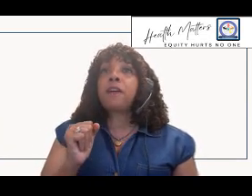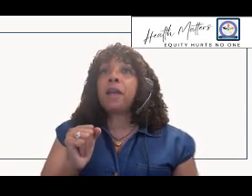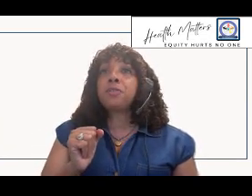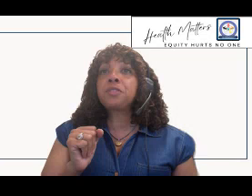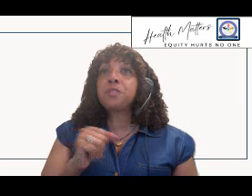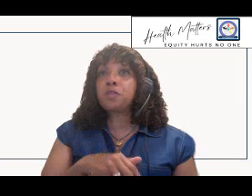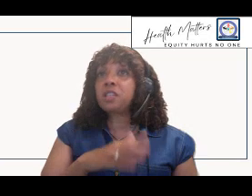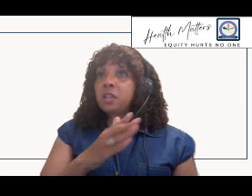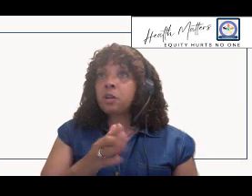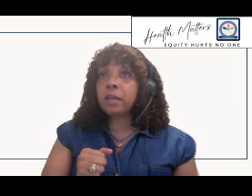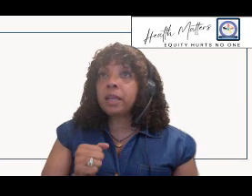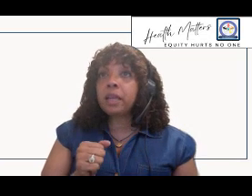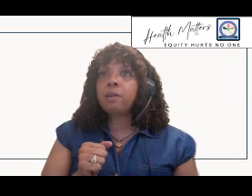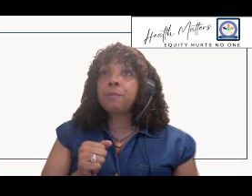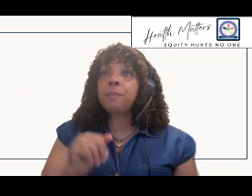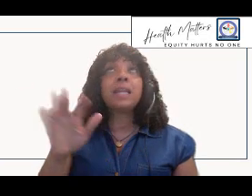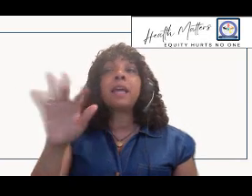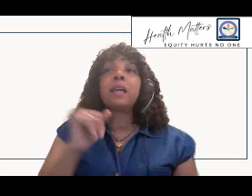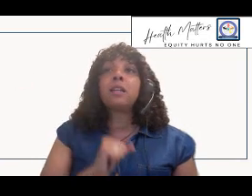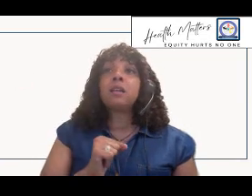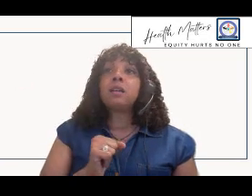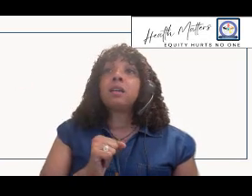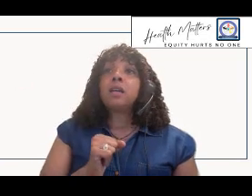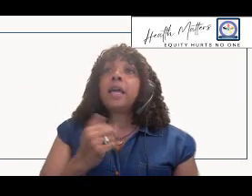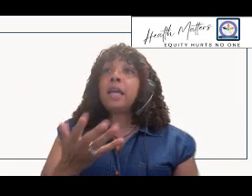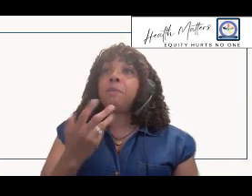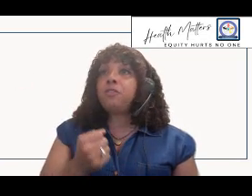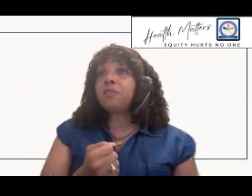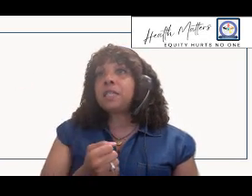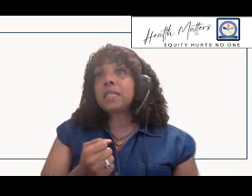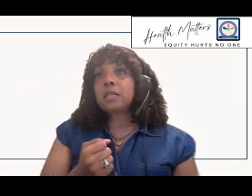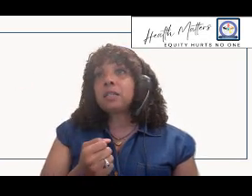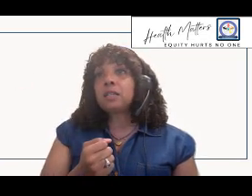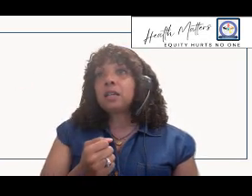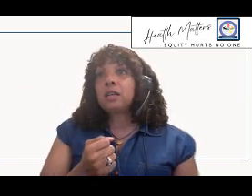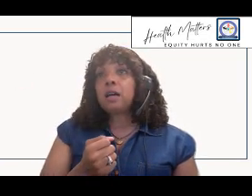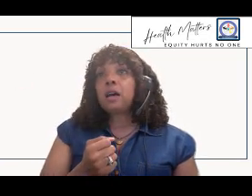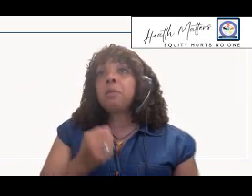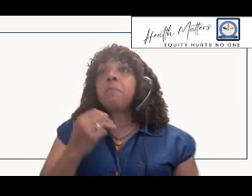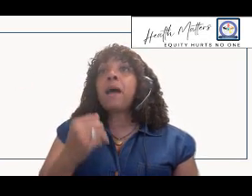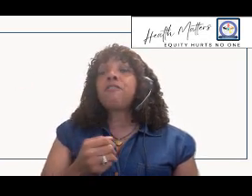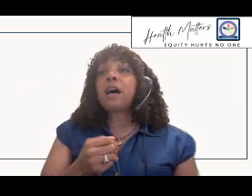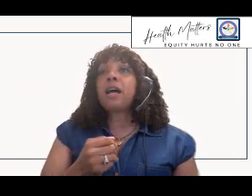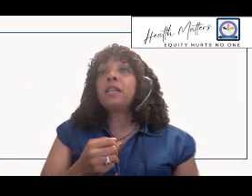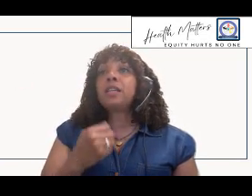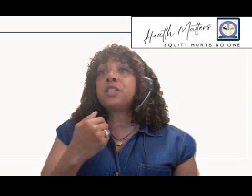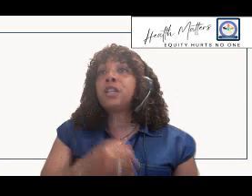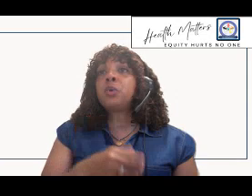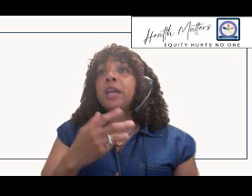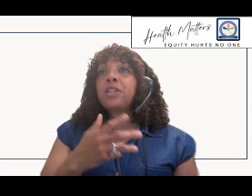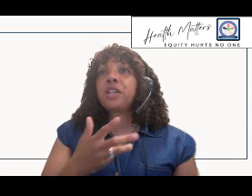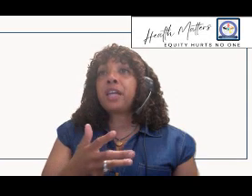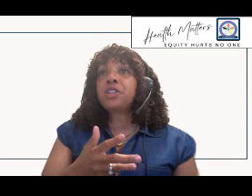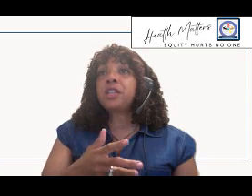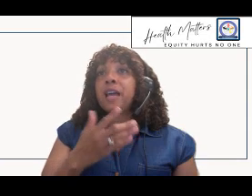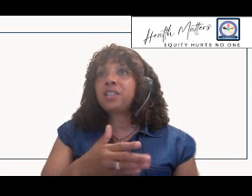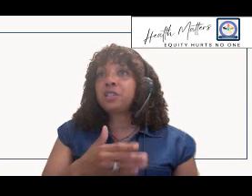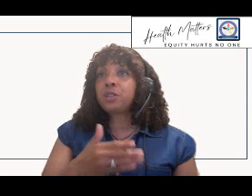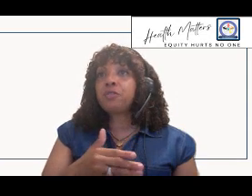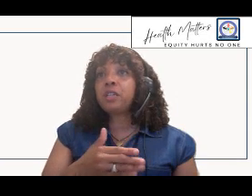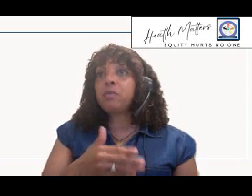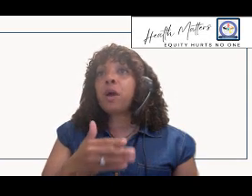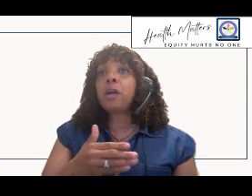for providers of services under Medicaid. AB 56, it modified continuing education